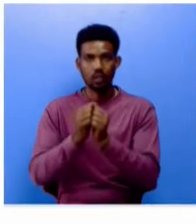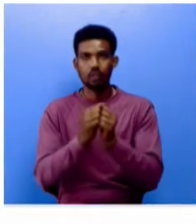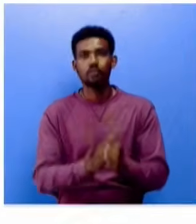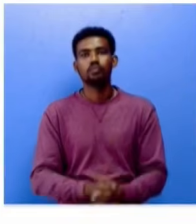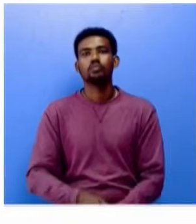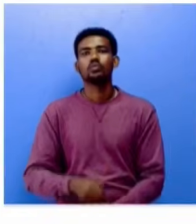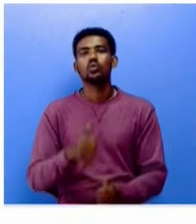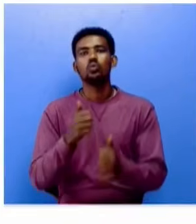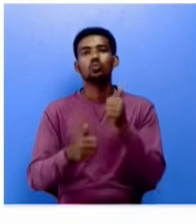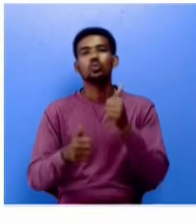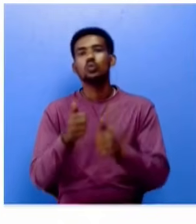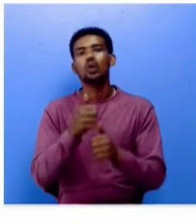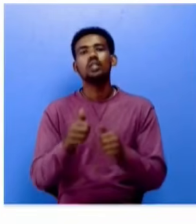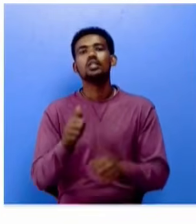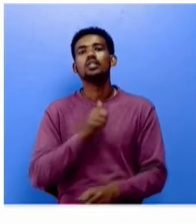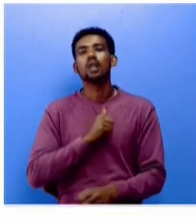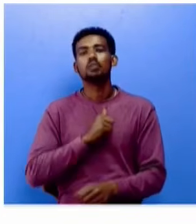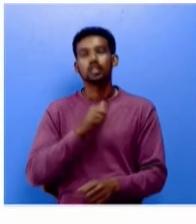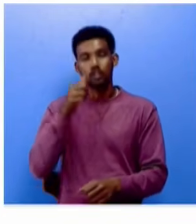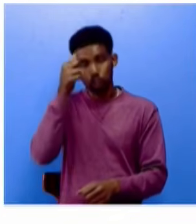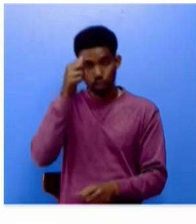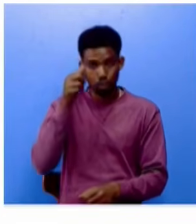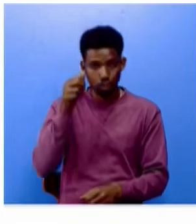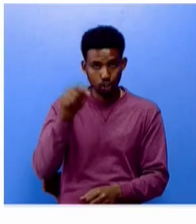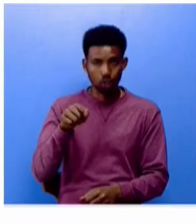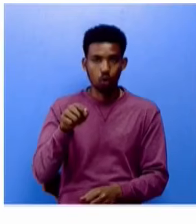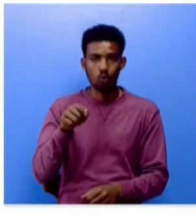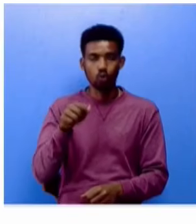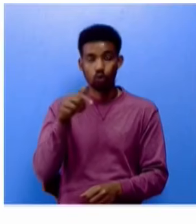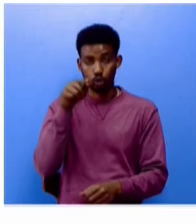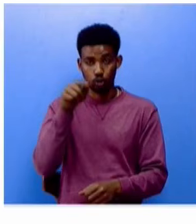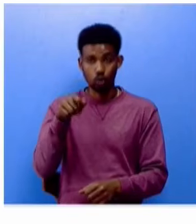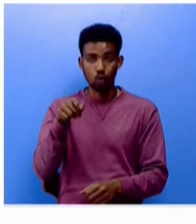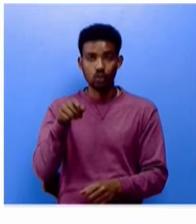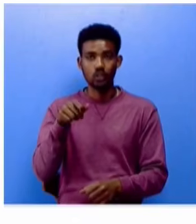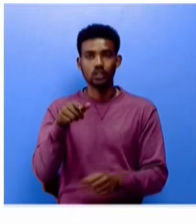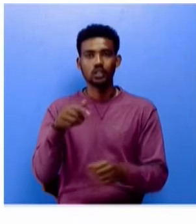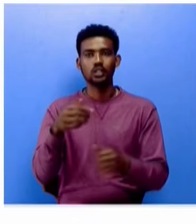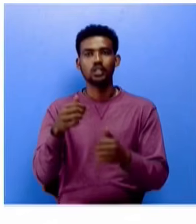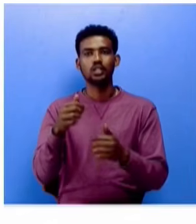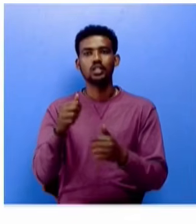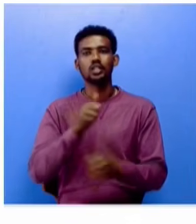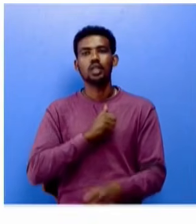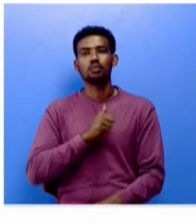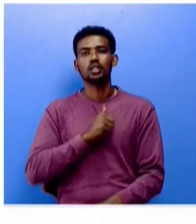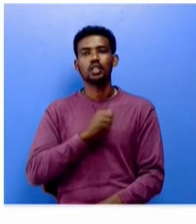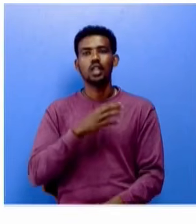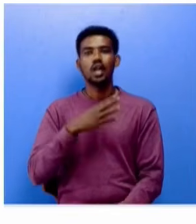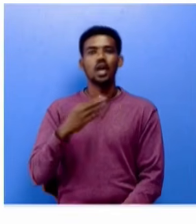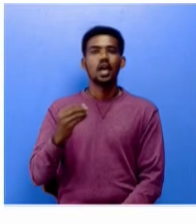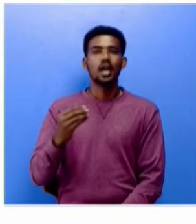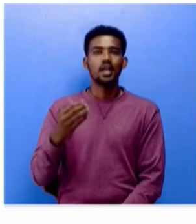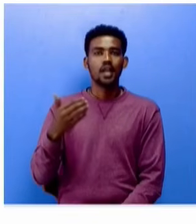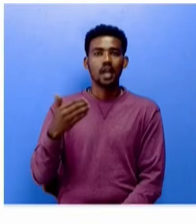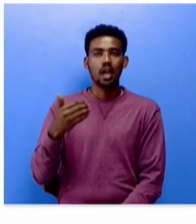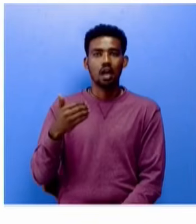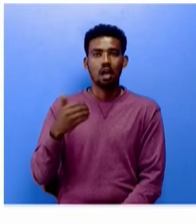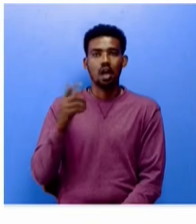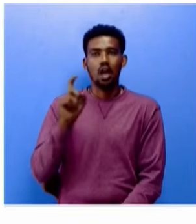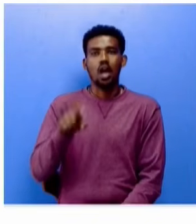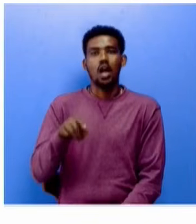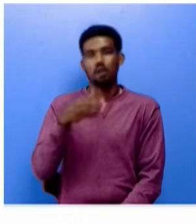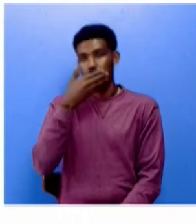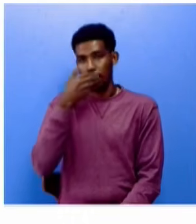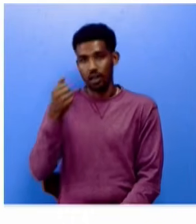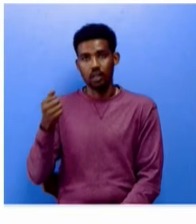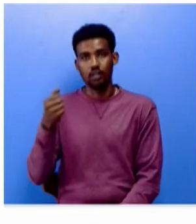Which one the subject? You. You the subject. Had better, yeah? This